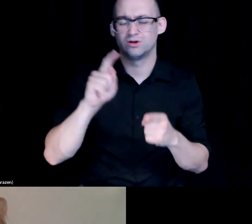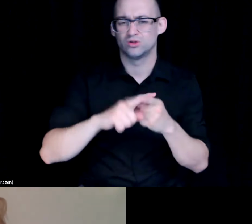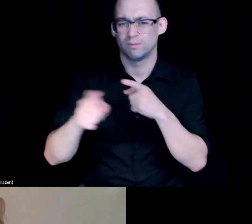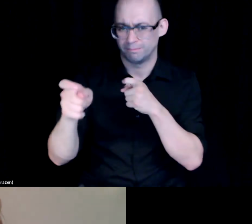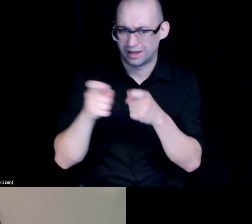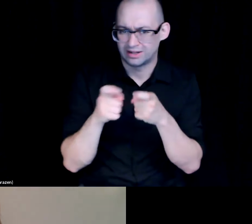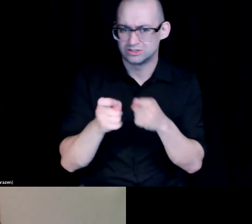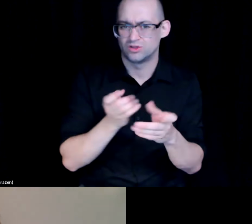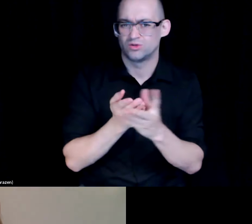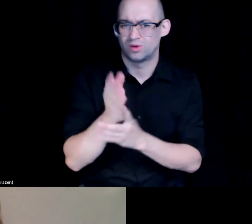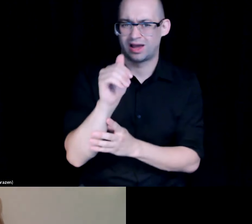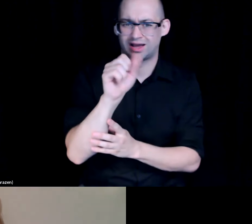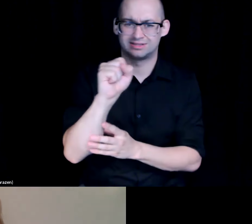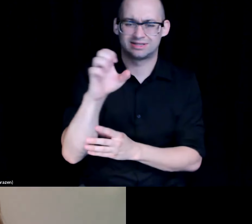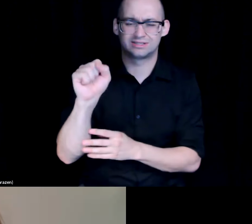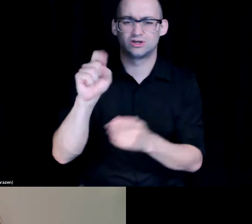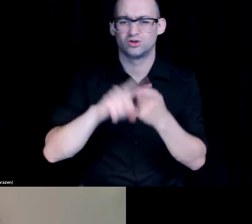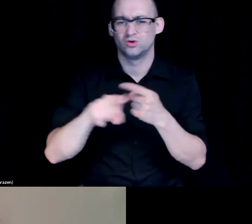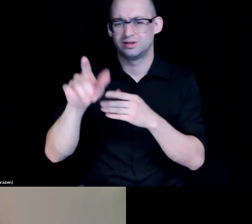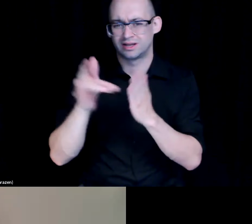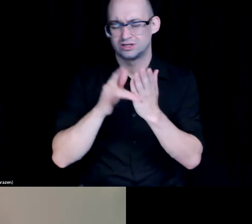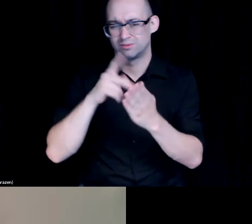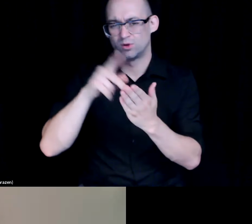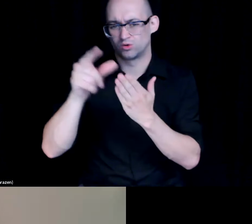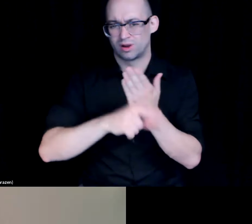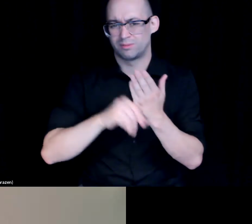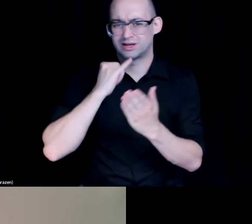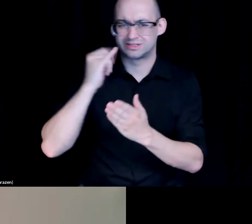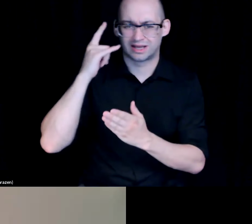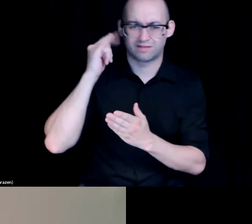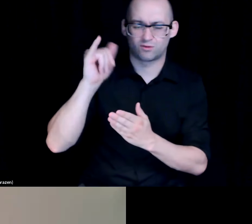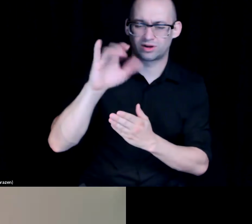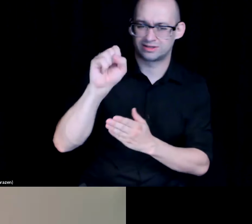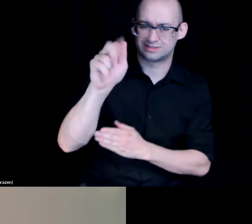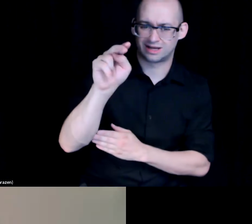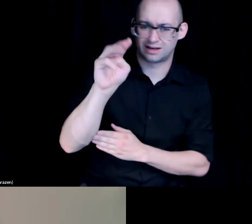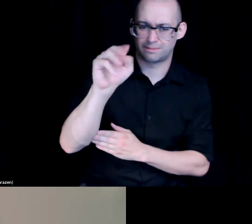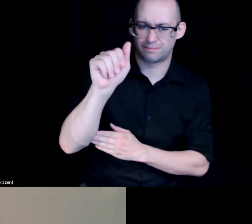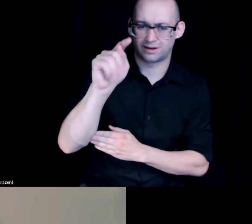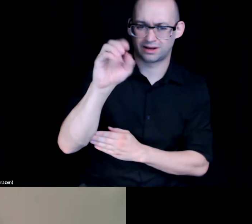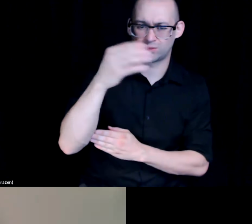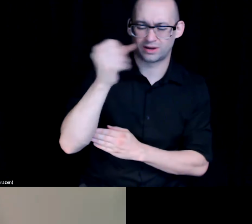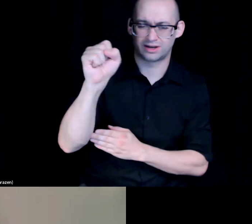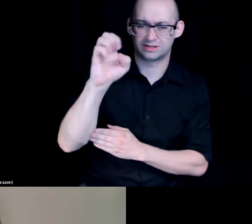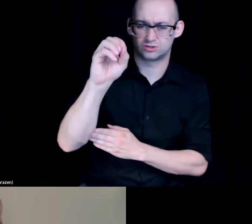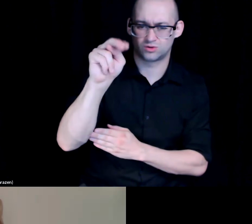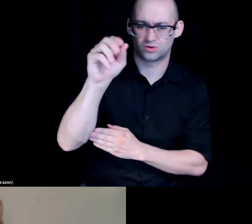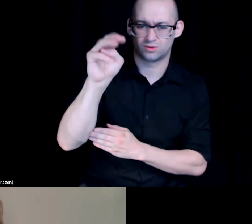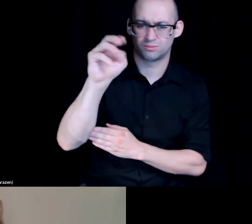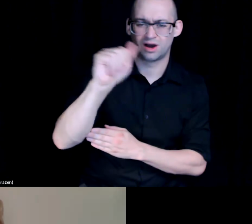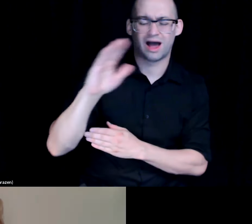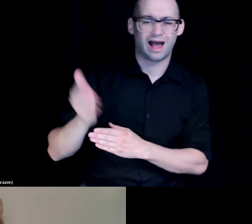manage through the Access to Technology program through the state of California. San Mateo and Sonoma have hired us to help them manage